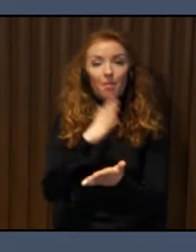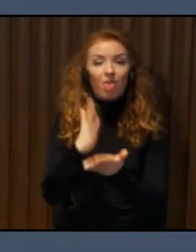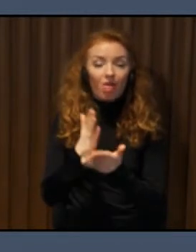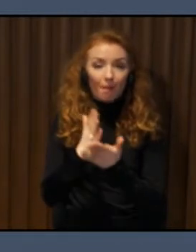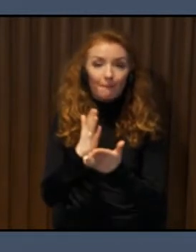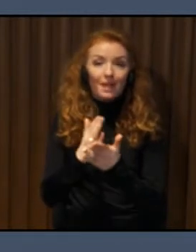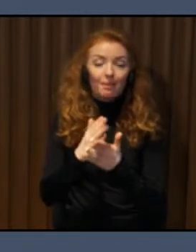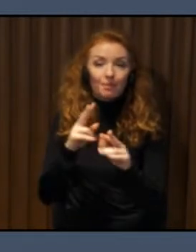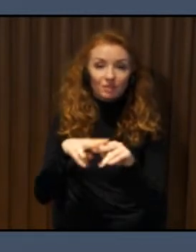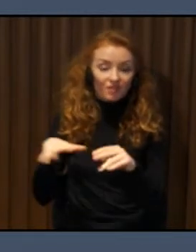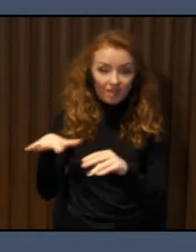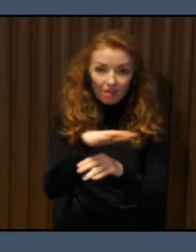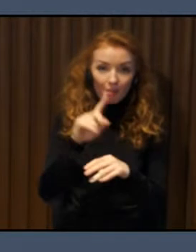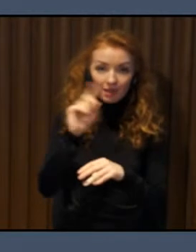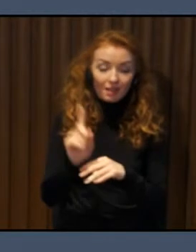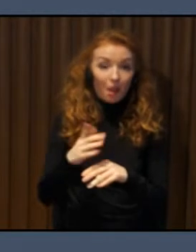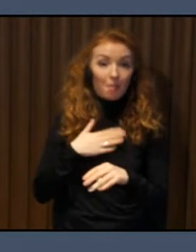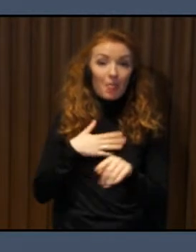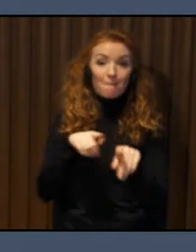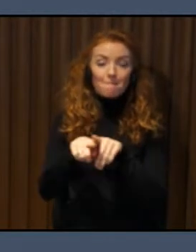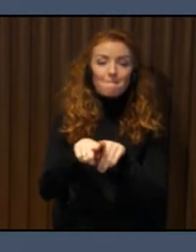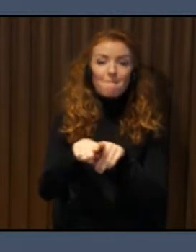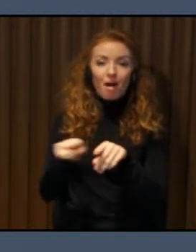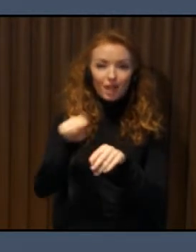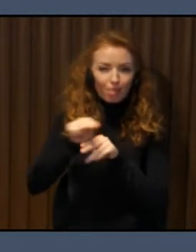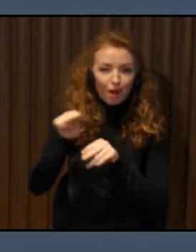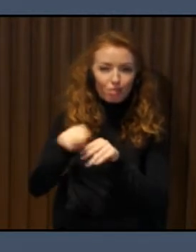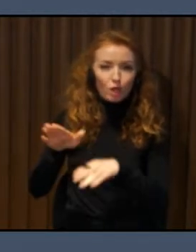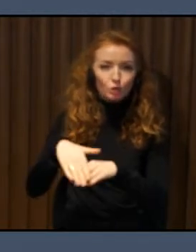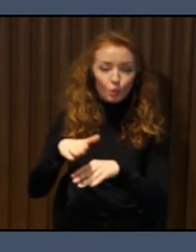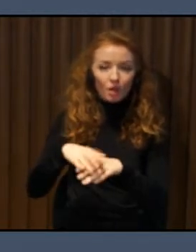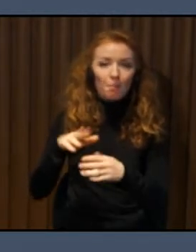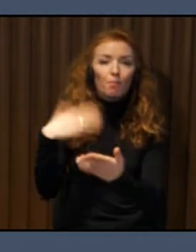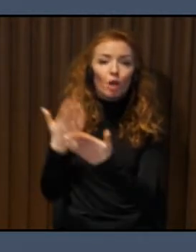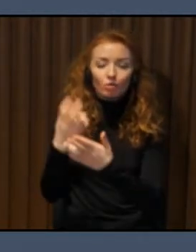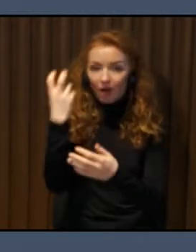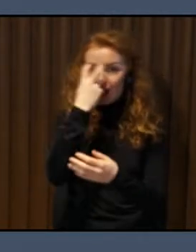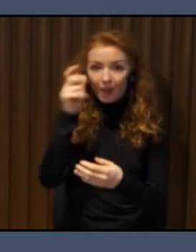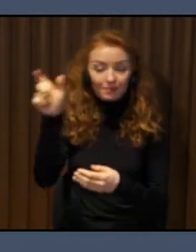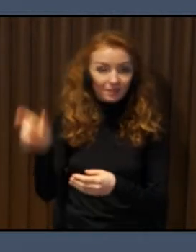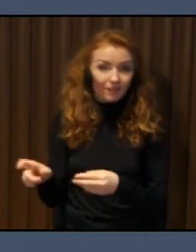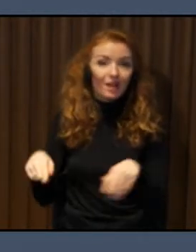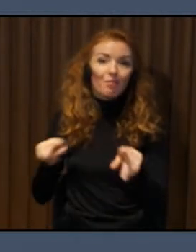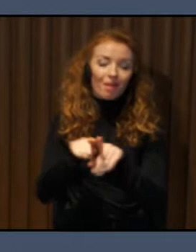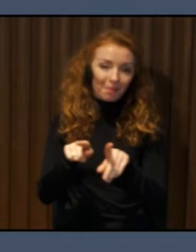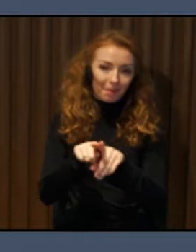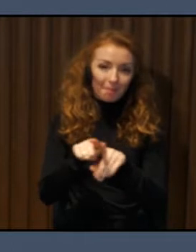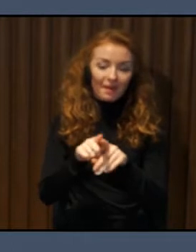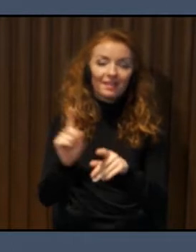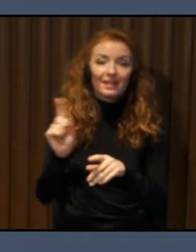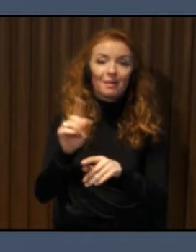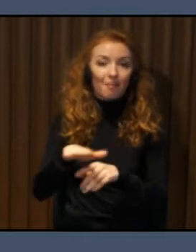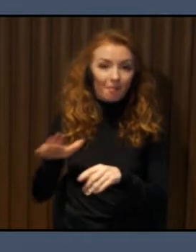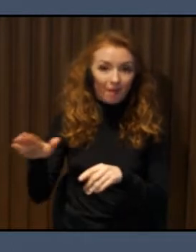for guiding dogs for the blind. My wife is a teacher for kids with special needs. And all of my life was